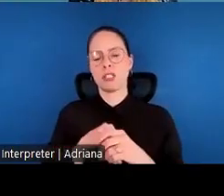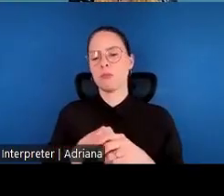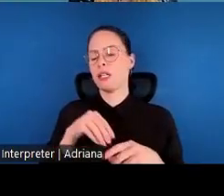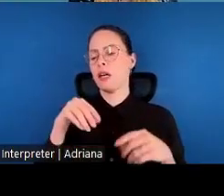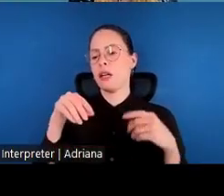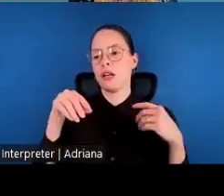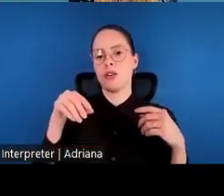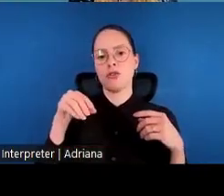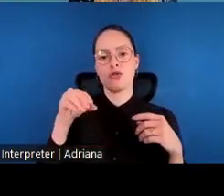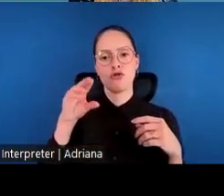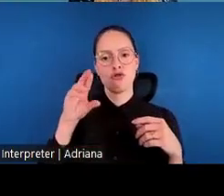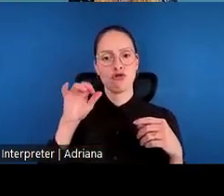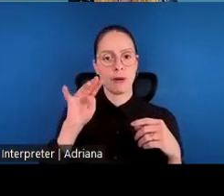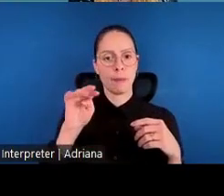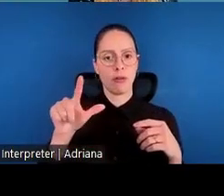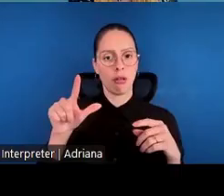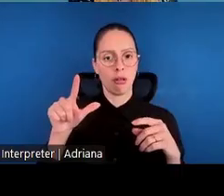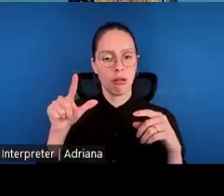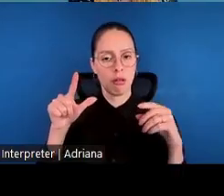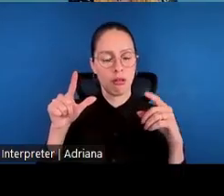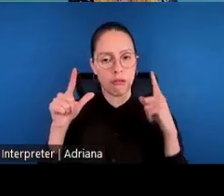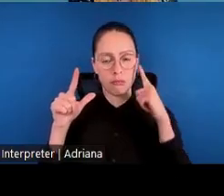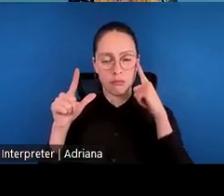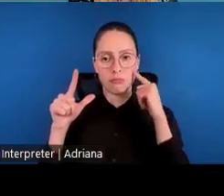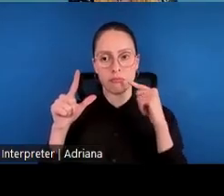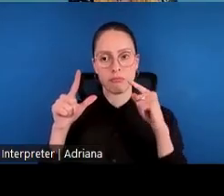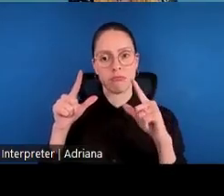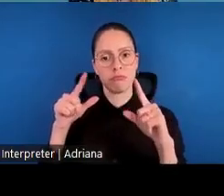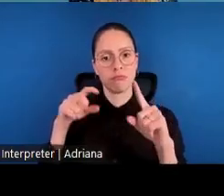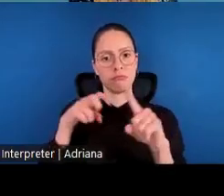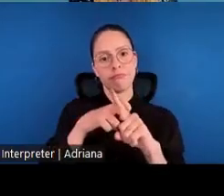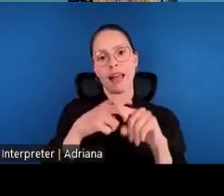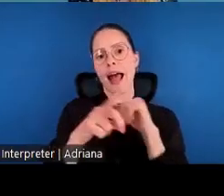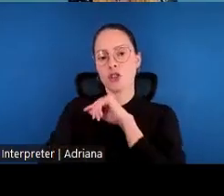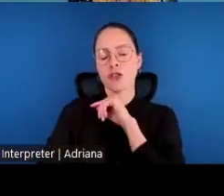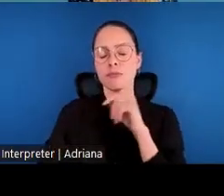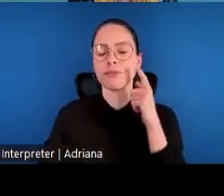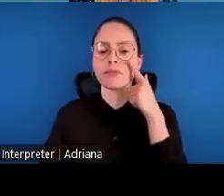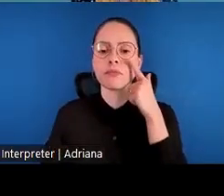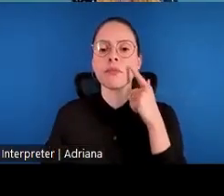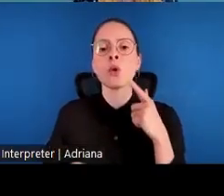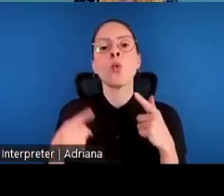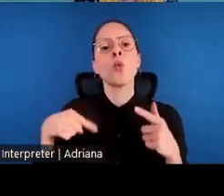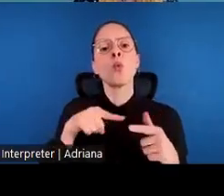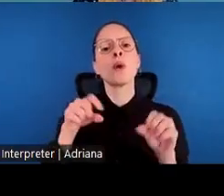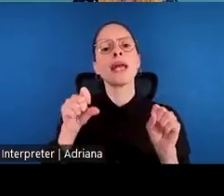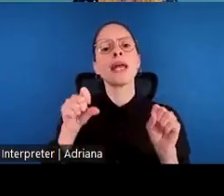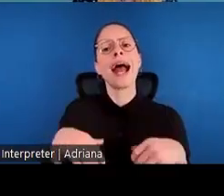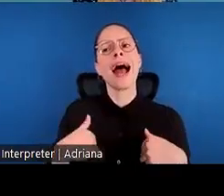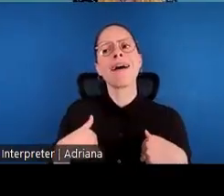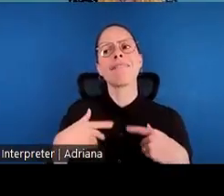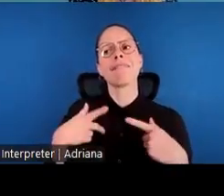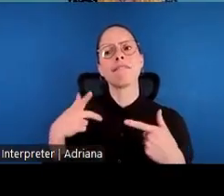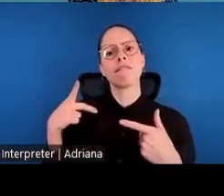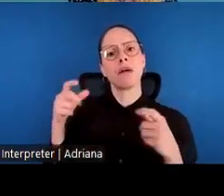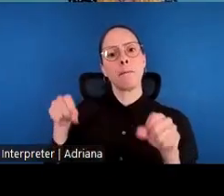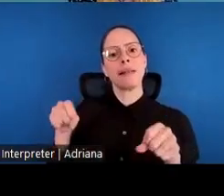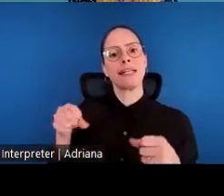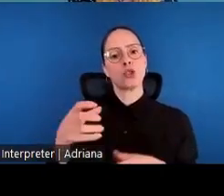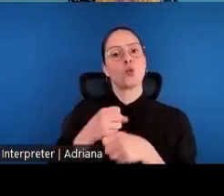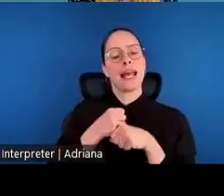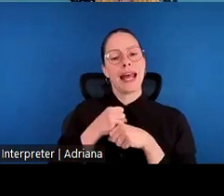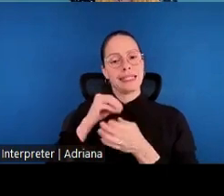the ability to get those statements in the investigations. It can be